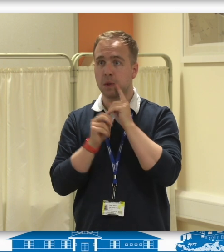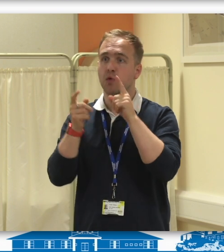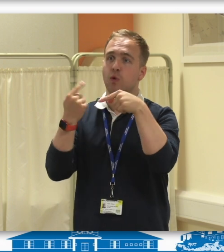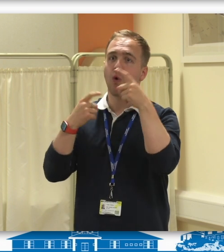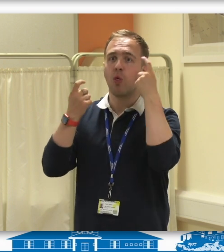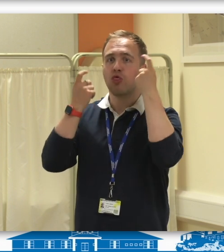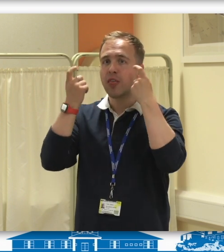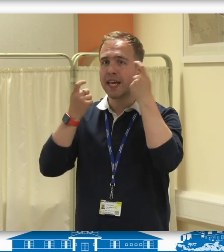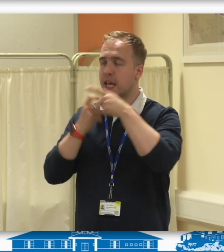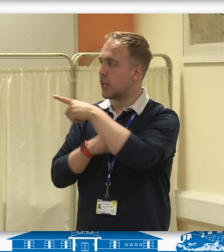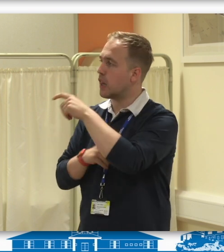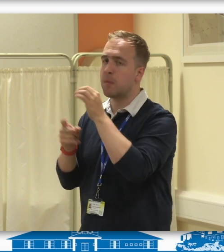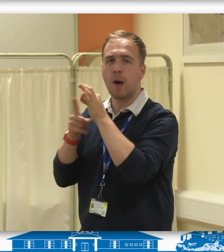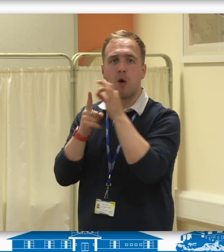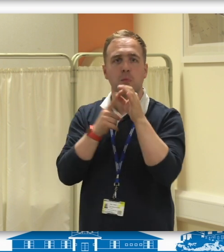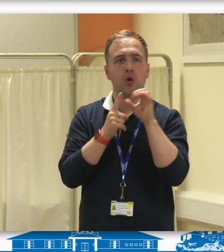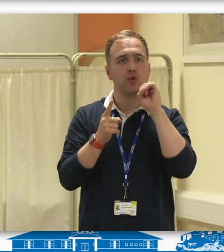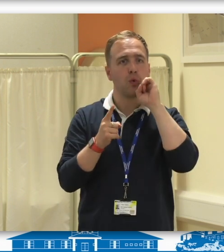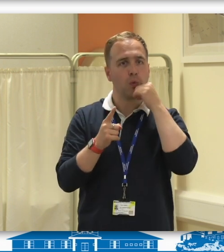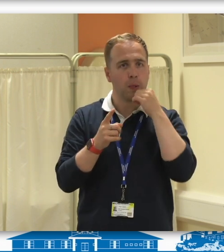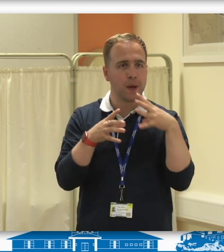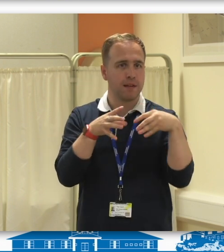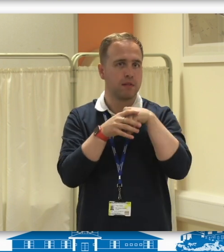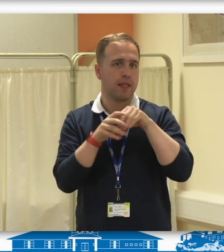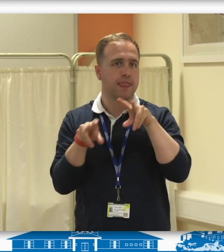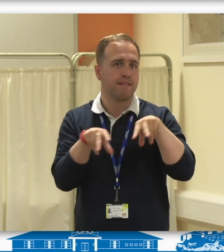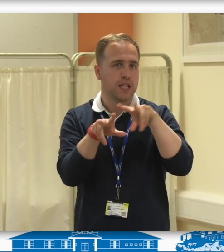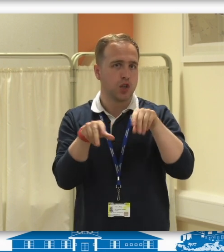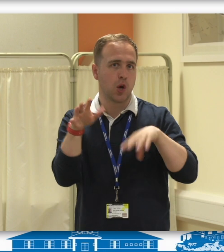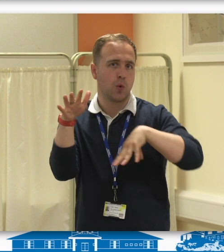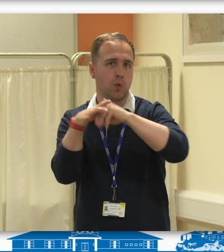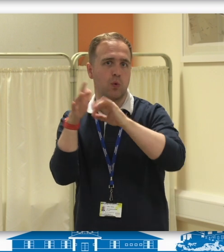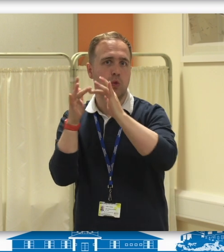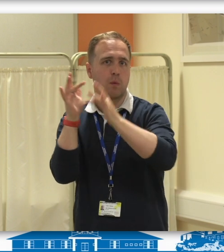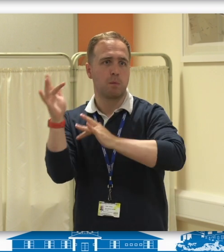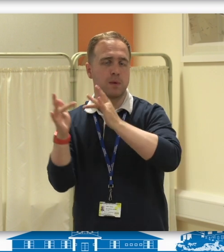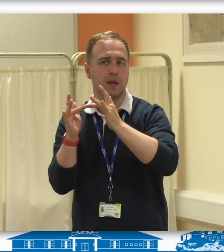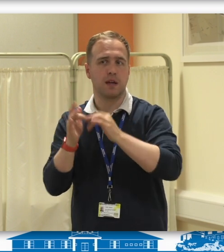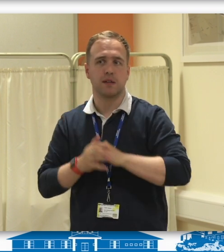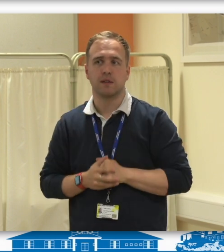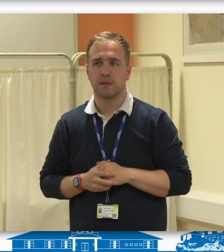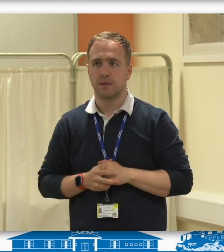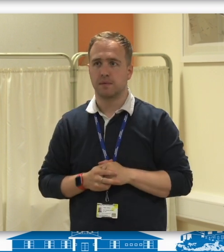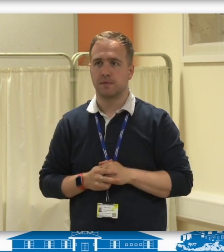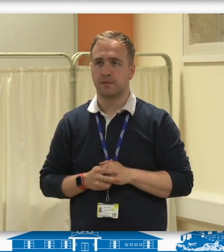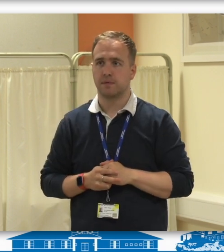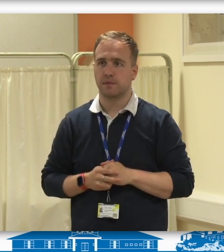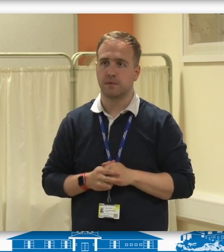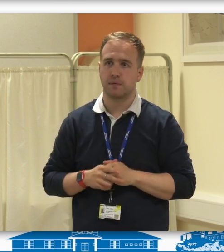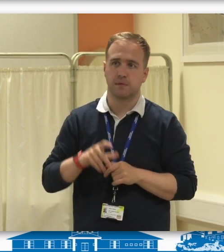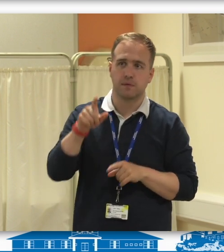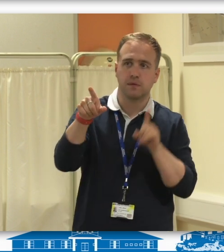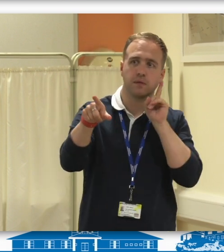thinking, the slides will be on the talk, on the video, on the website once it comes on in the next week or two.